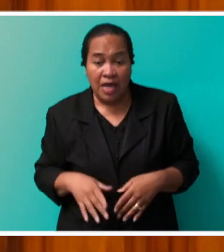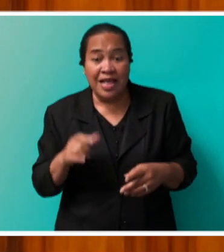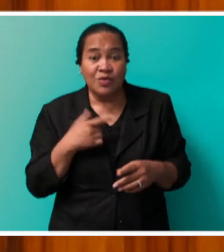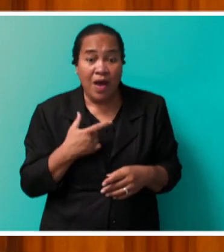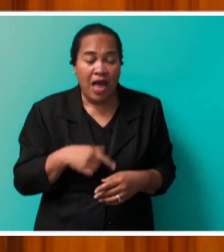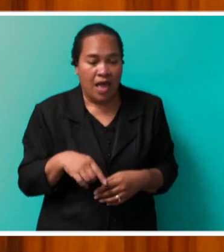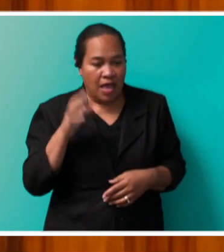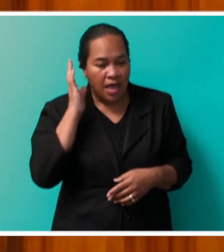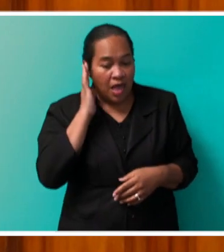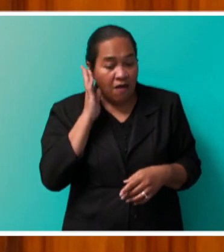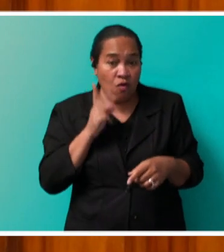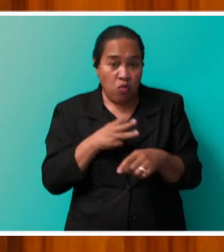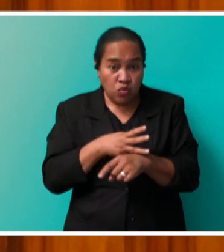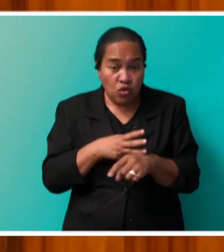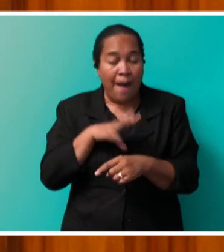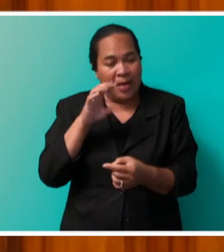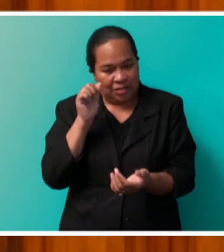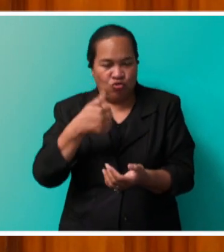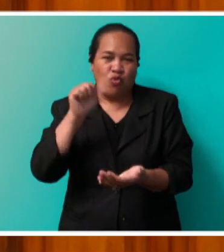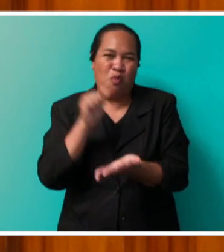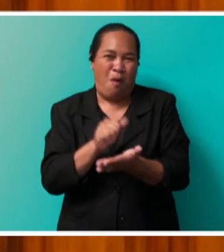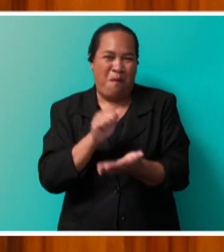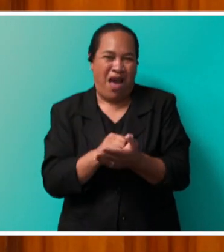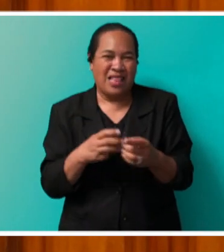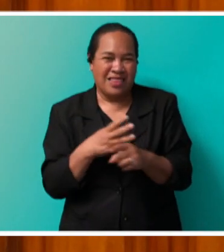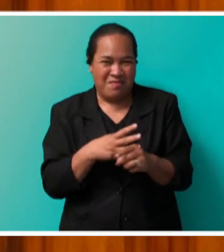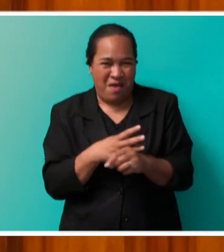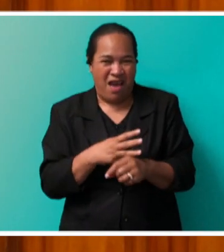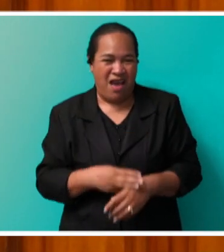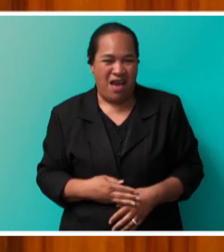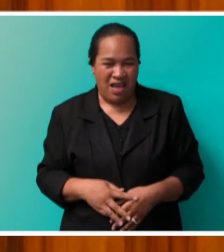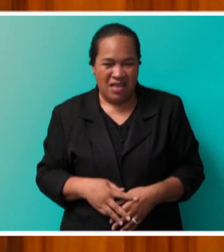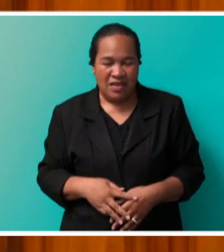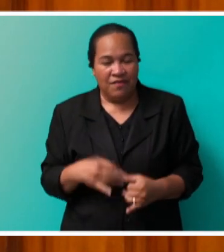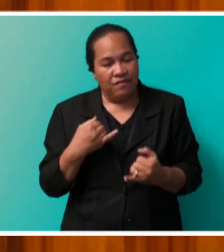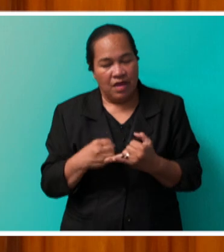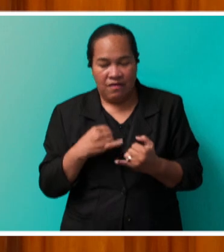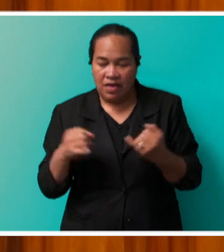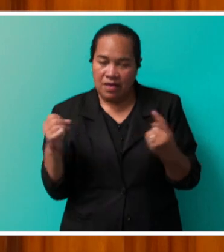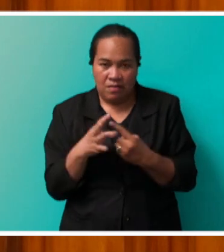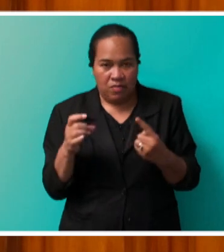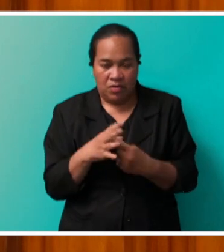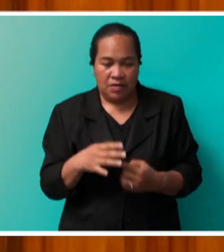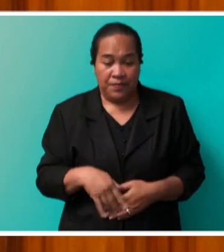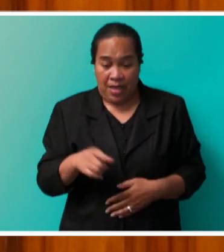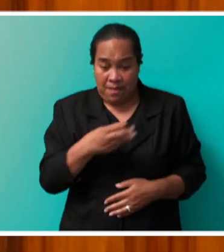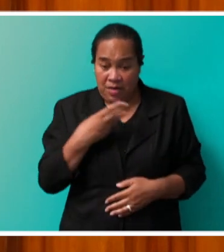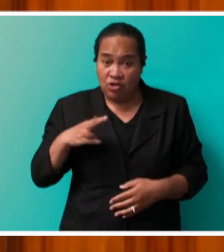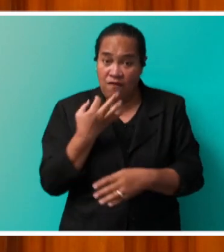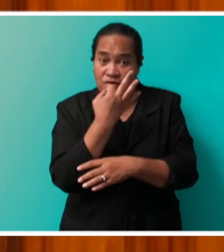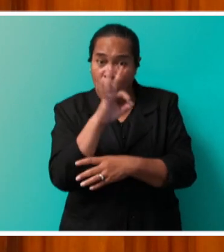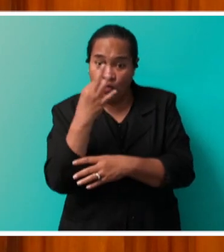correct timber use are equally, if not more important. Honorable Speaker, the Ministry of Forestry